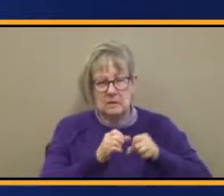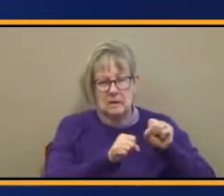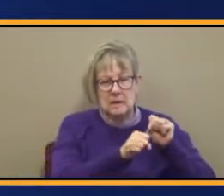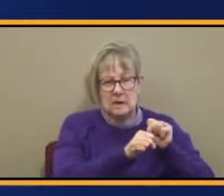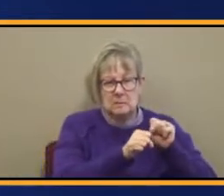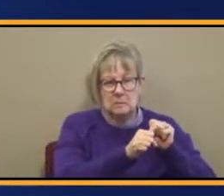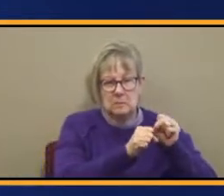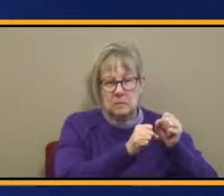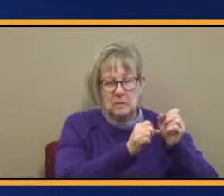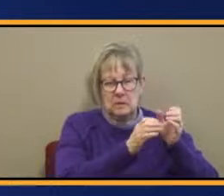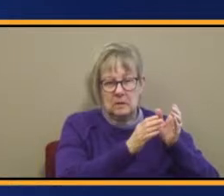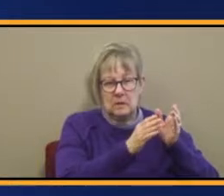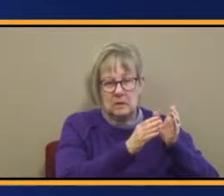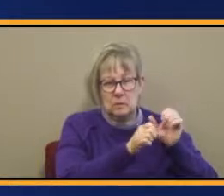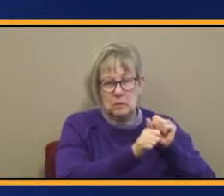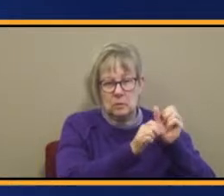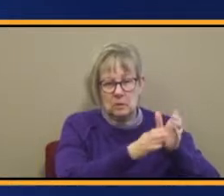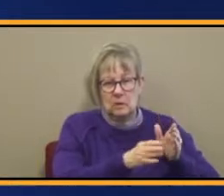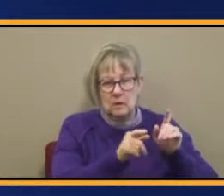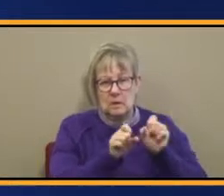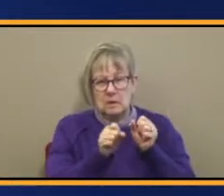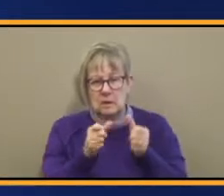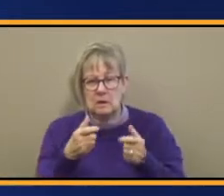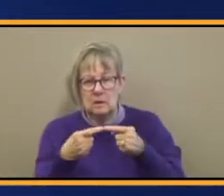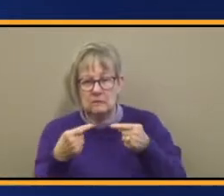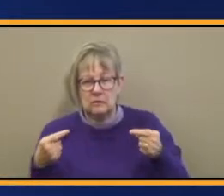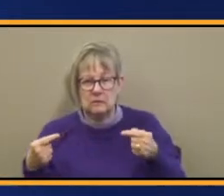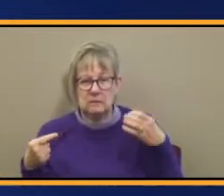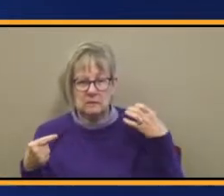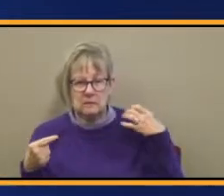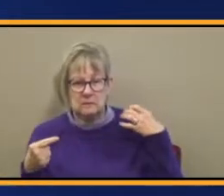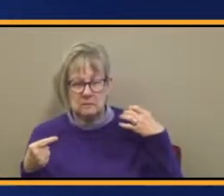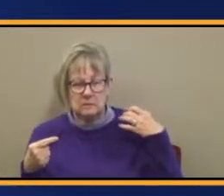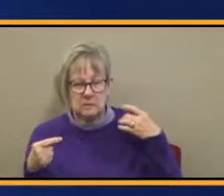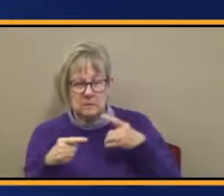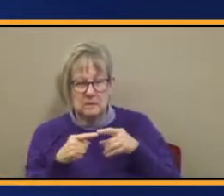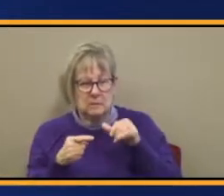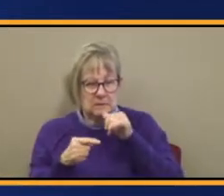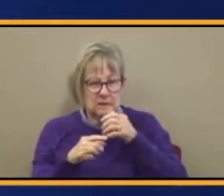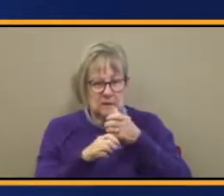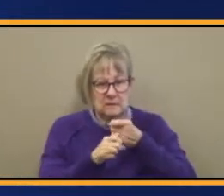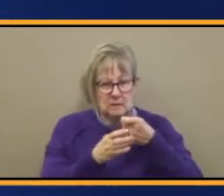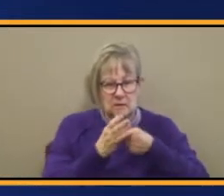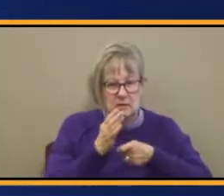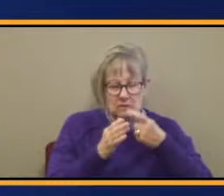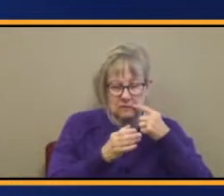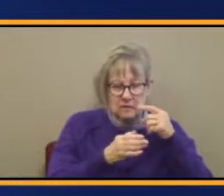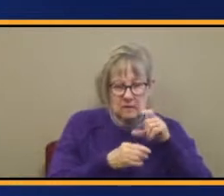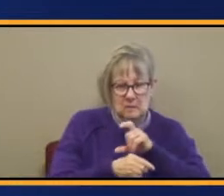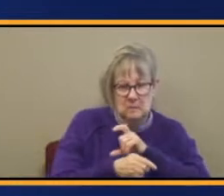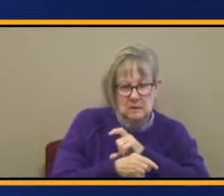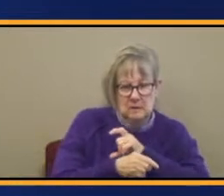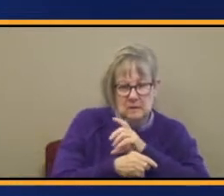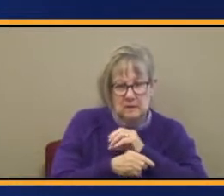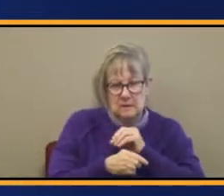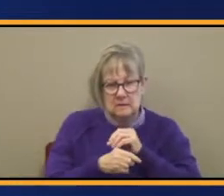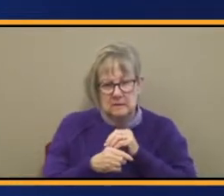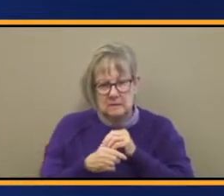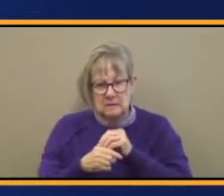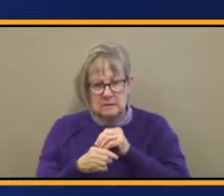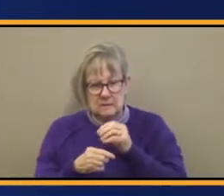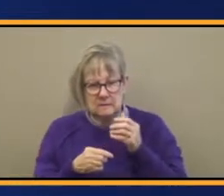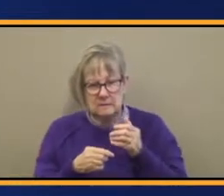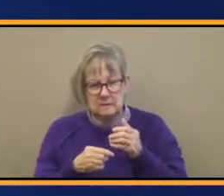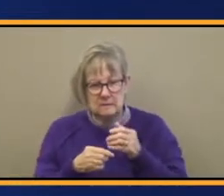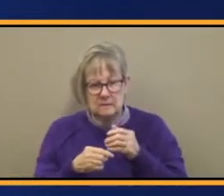employer, and then we have the percentages, but we didn't get the cost for police and fire. So if we could get that, that would be helpful, not